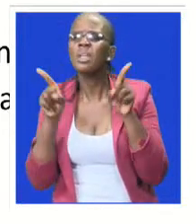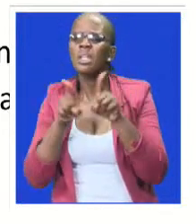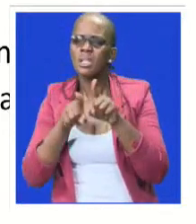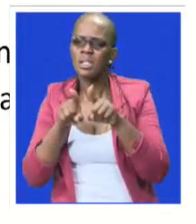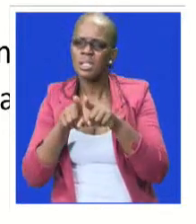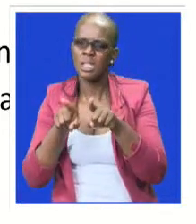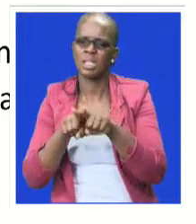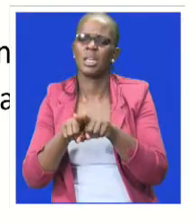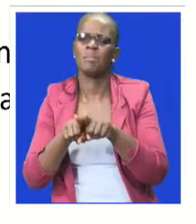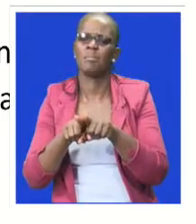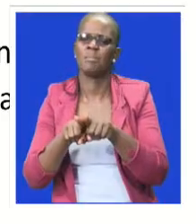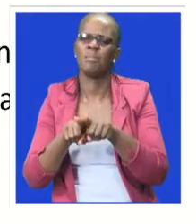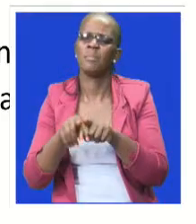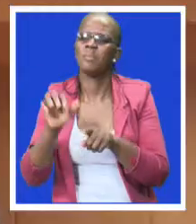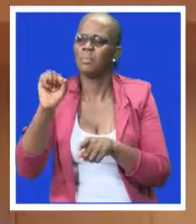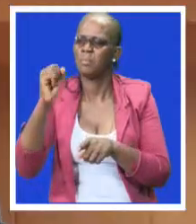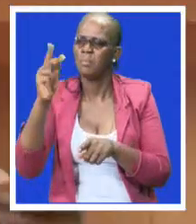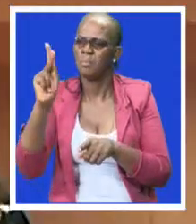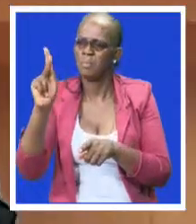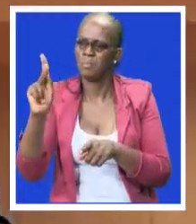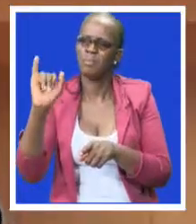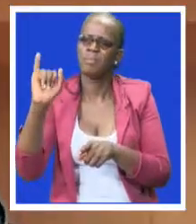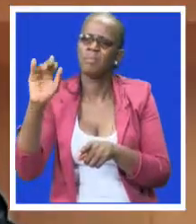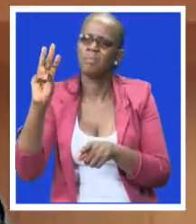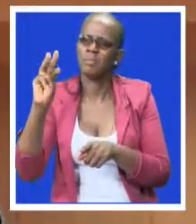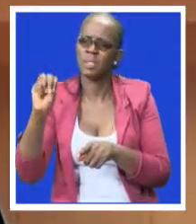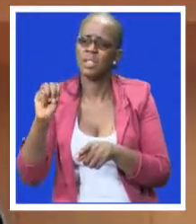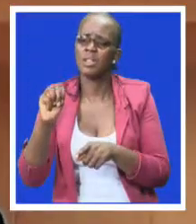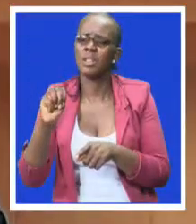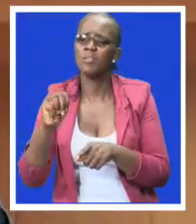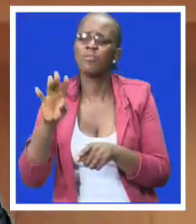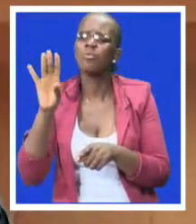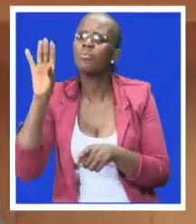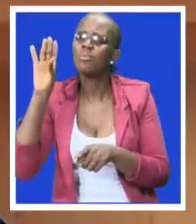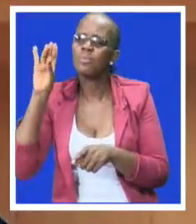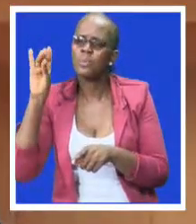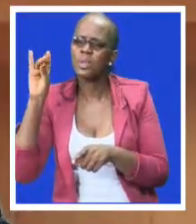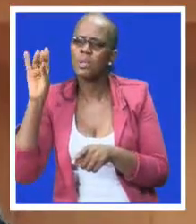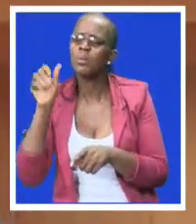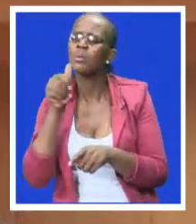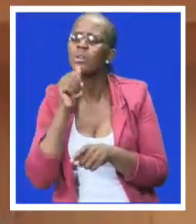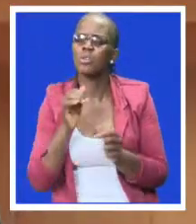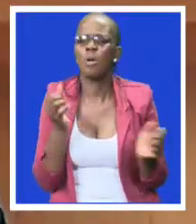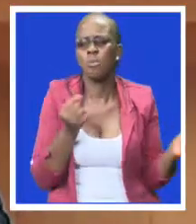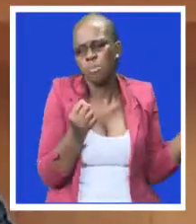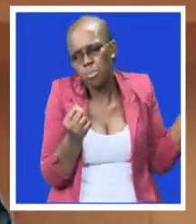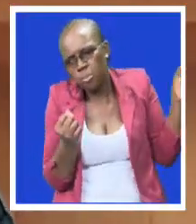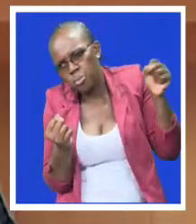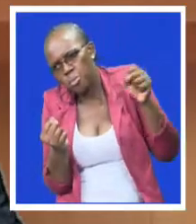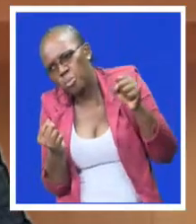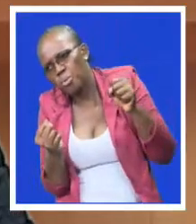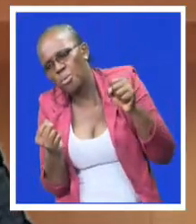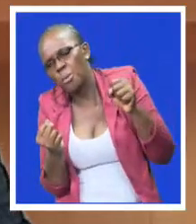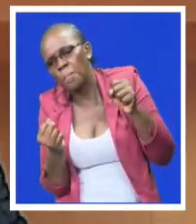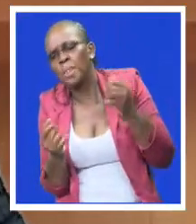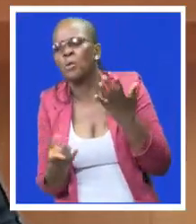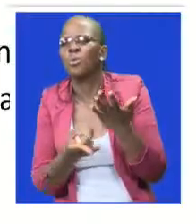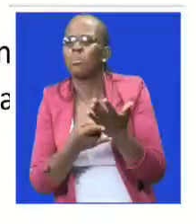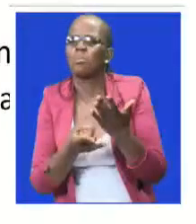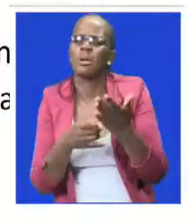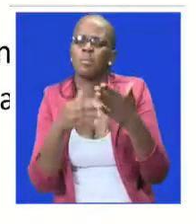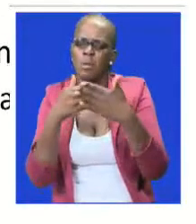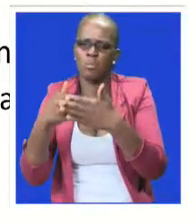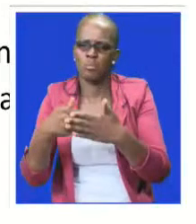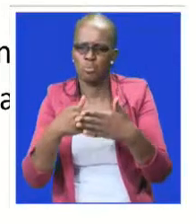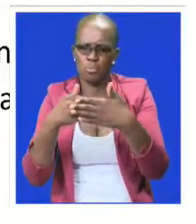also clothing so that they cover themselves with the animal skins. And